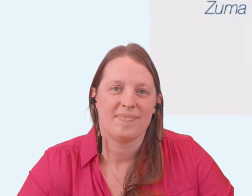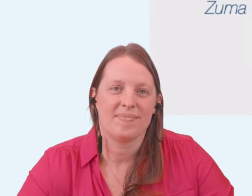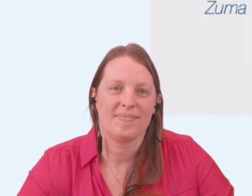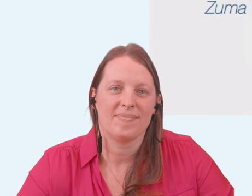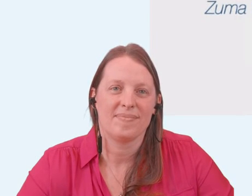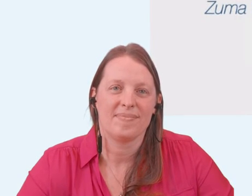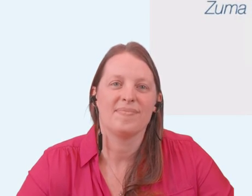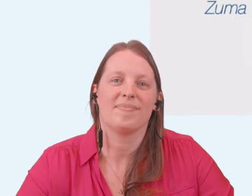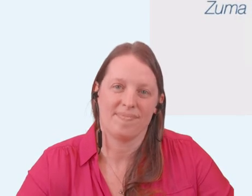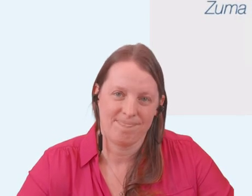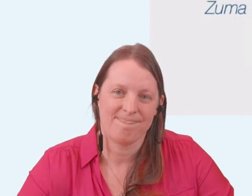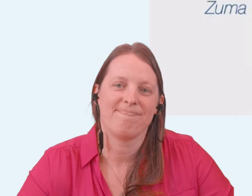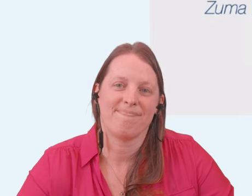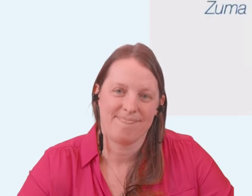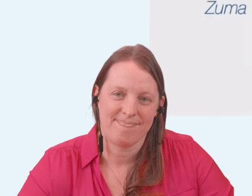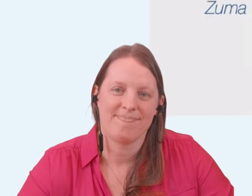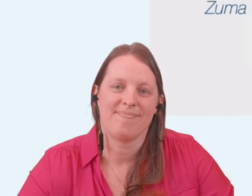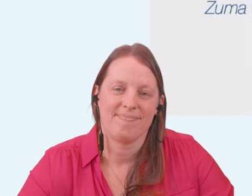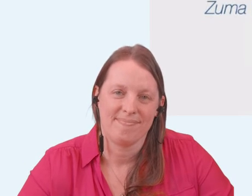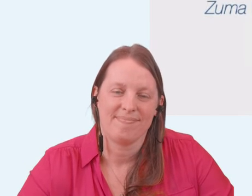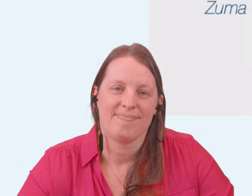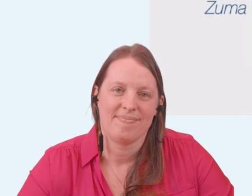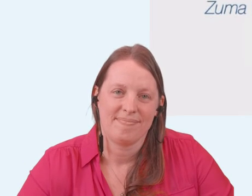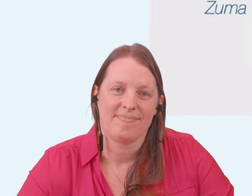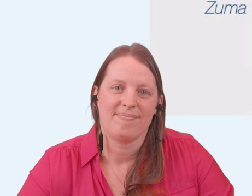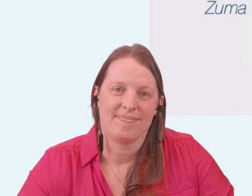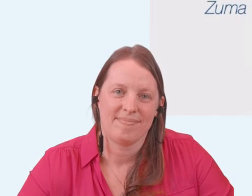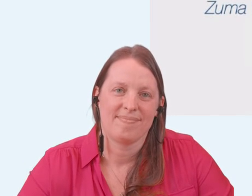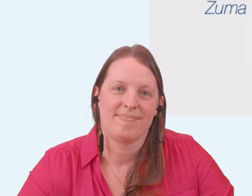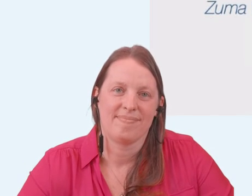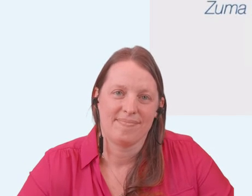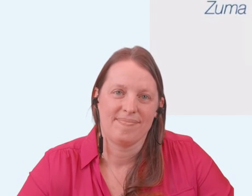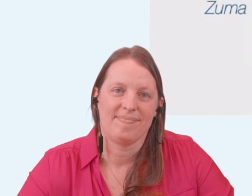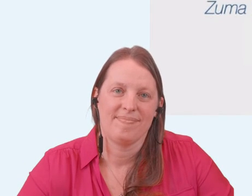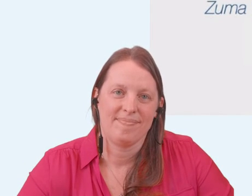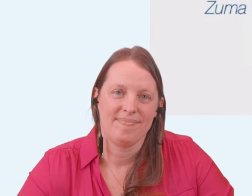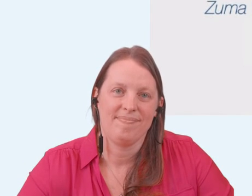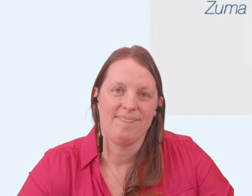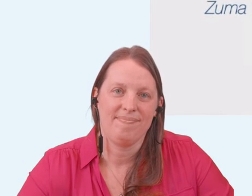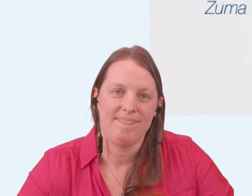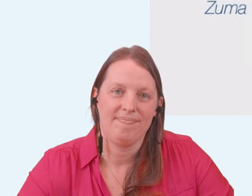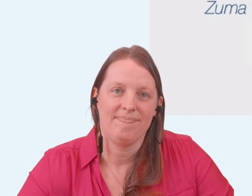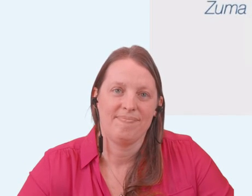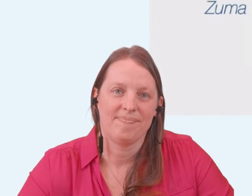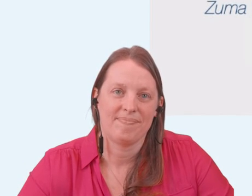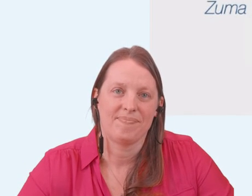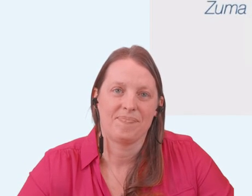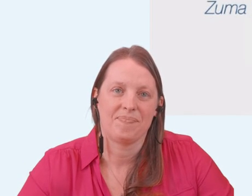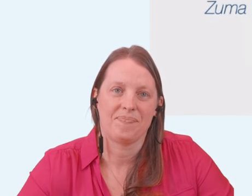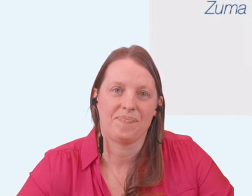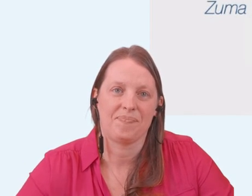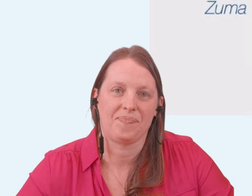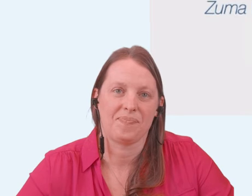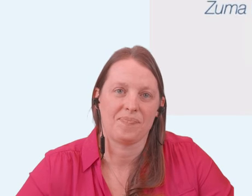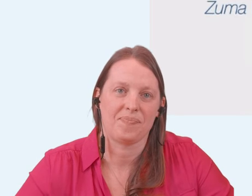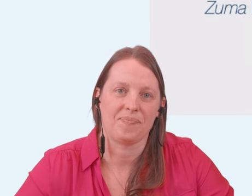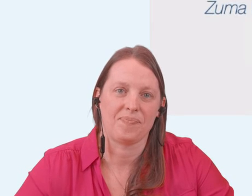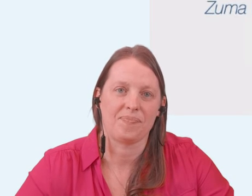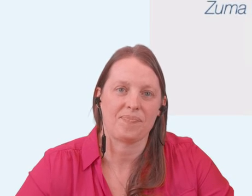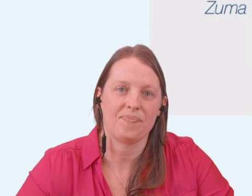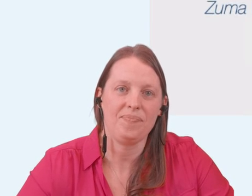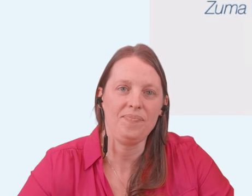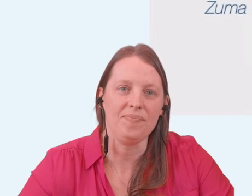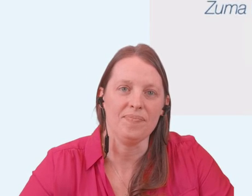nystagmus, because it's very excitatory, okay, in this position. And the second